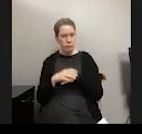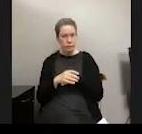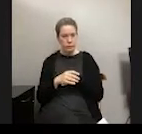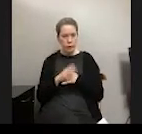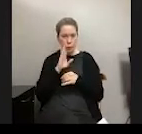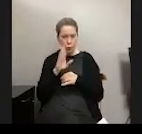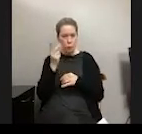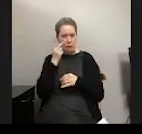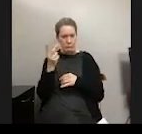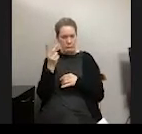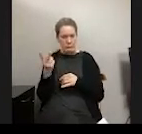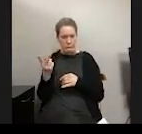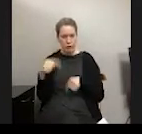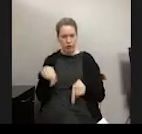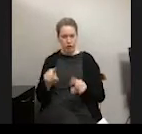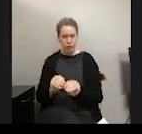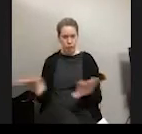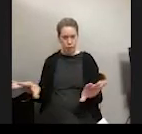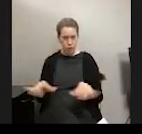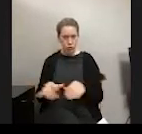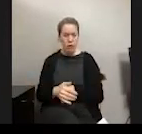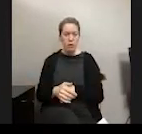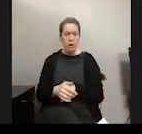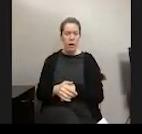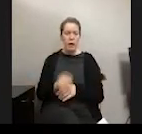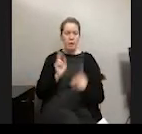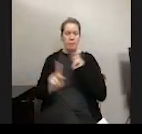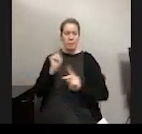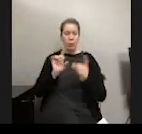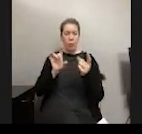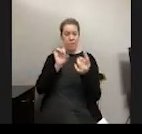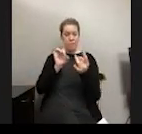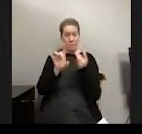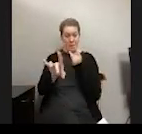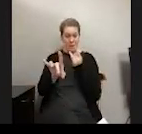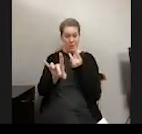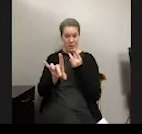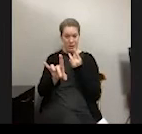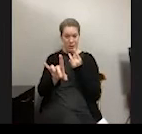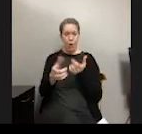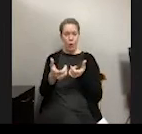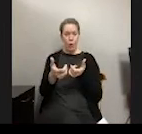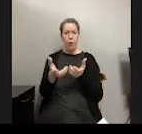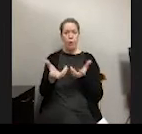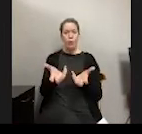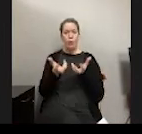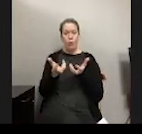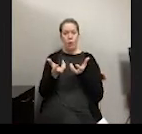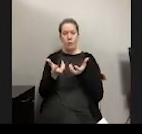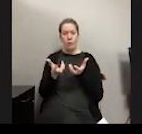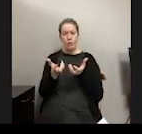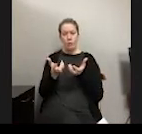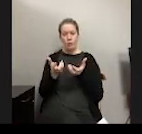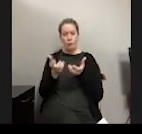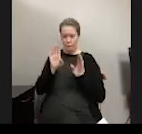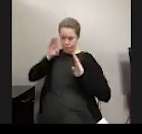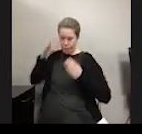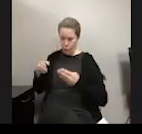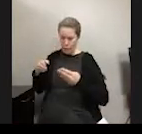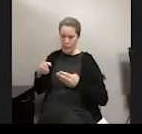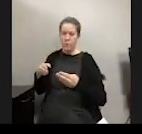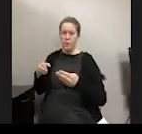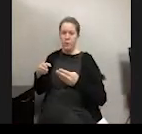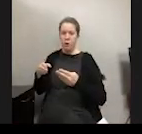data collection and the people feedback part, we want to plug into the work that Catherine Dean is talking about. So this larger discussion citywide